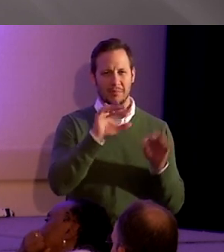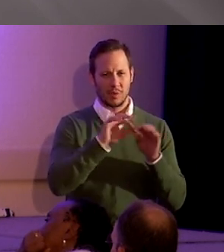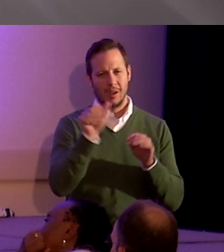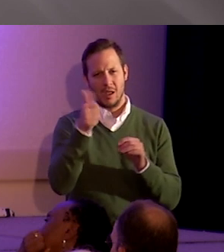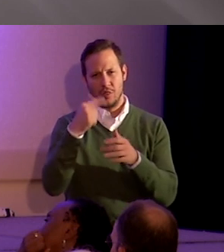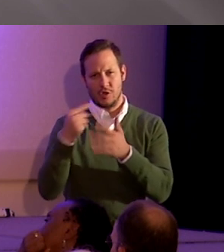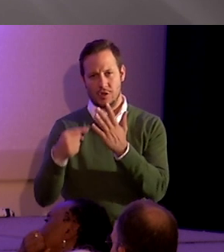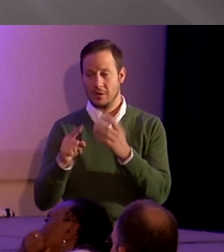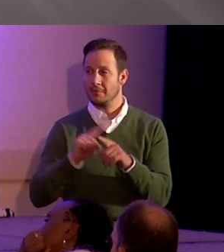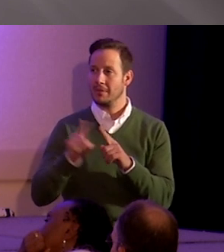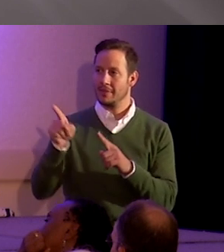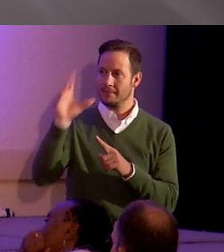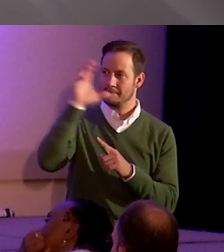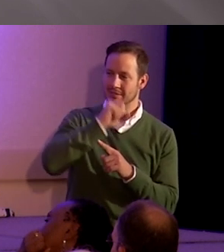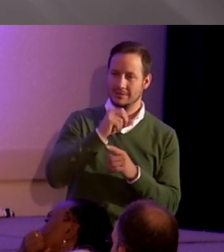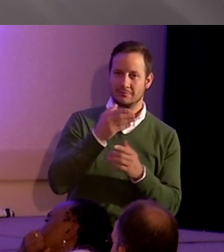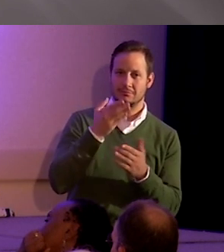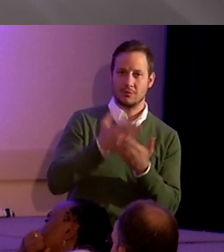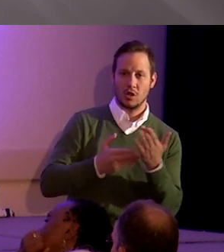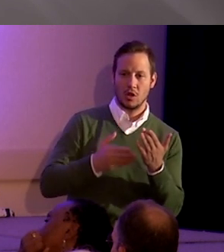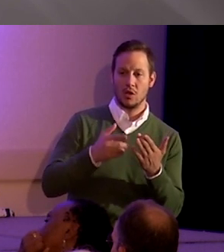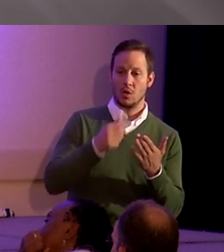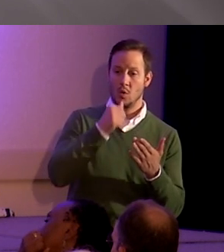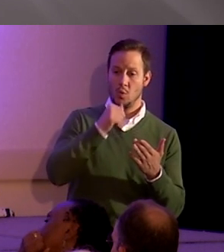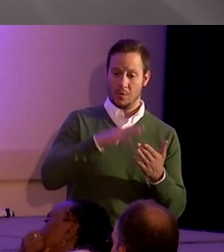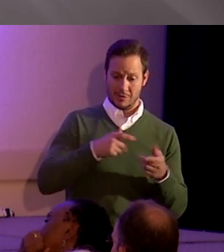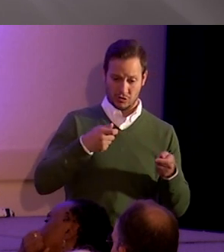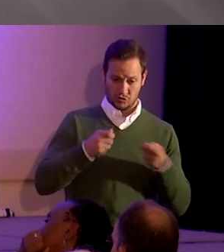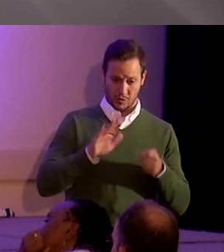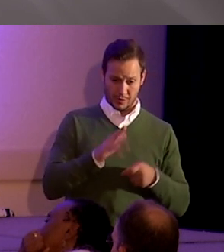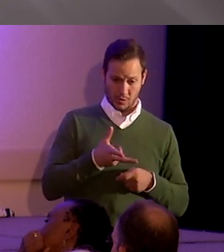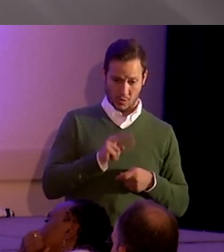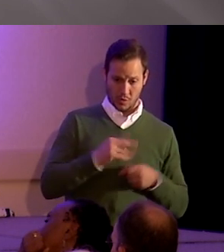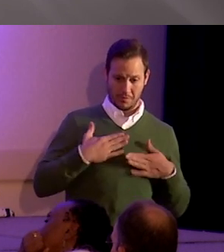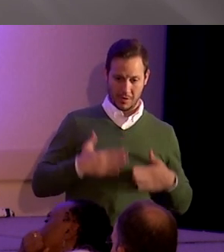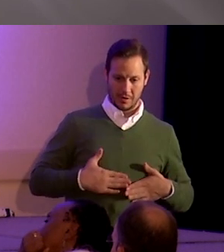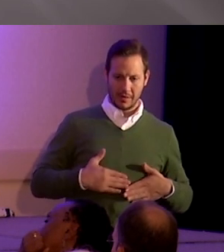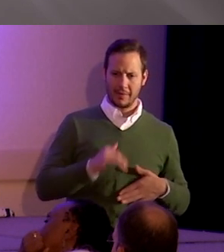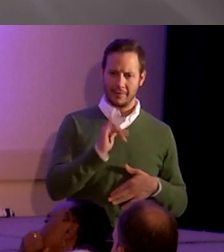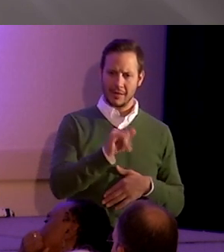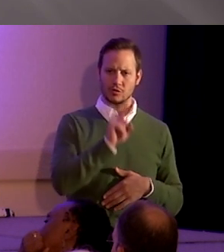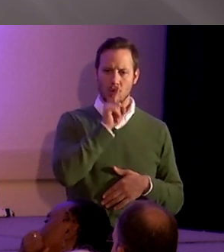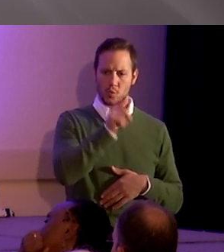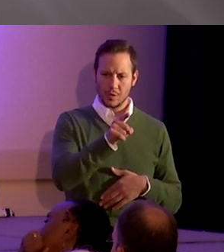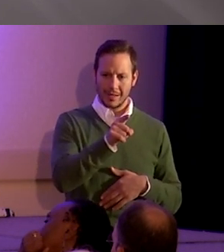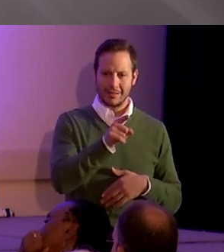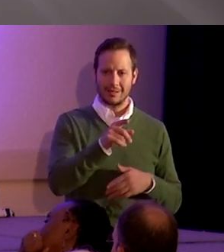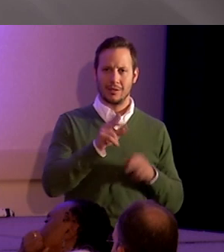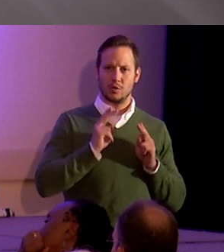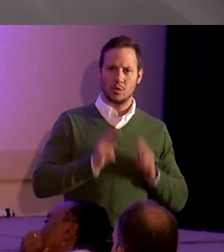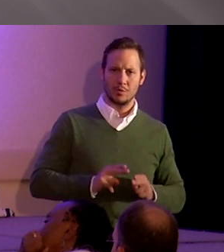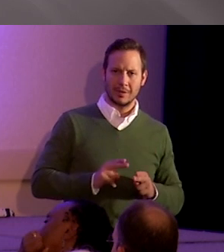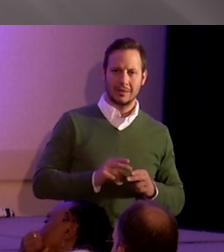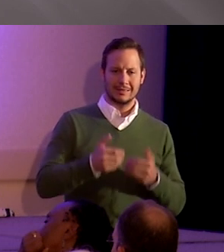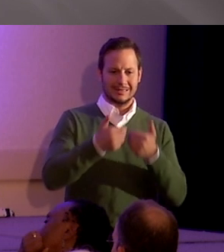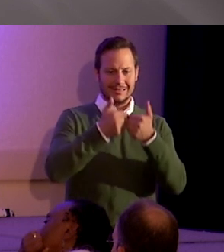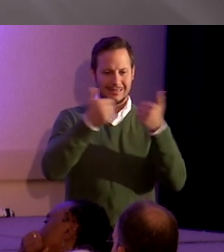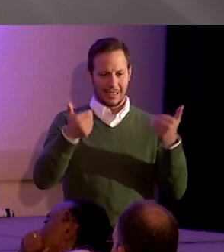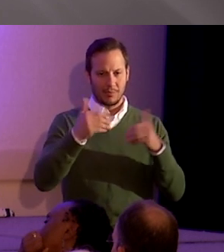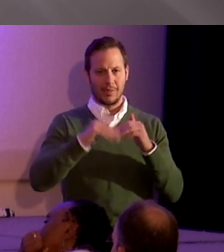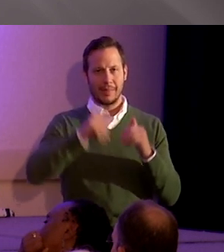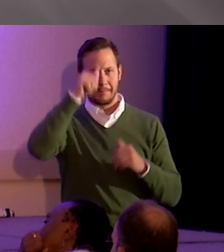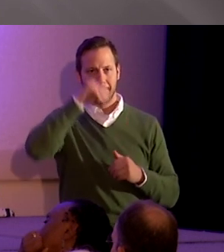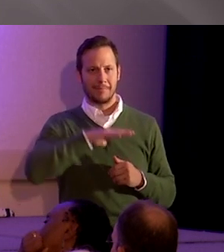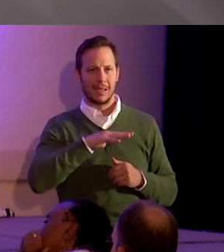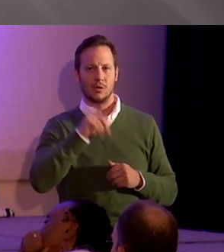over her own body translates into her being considered a real and distinct human being, separate from the men who are deemed